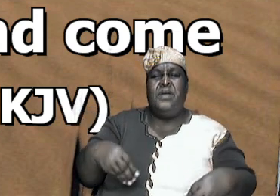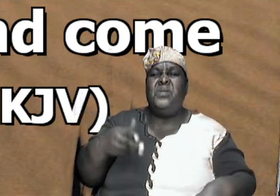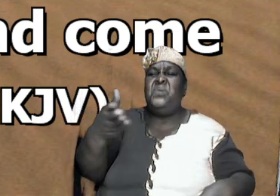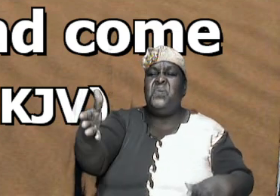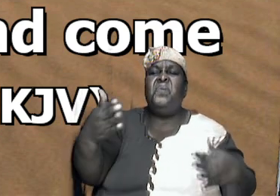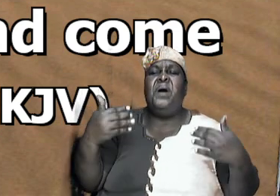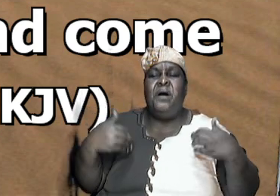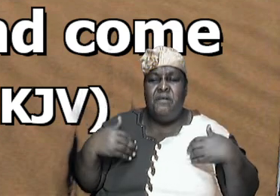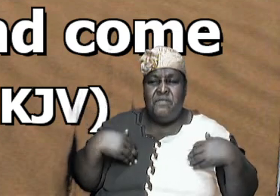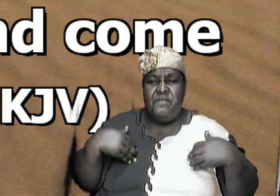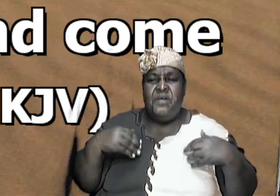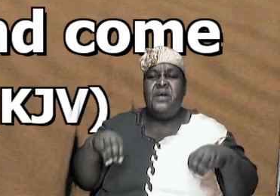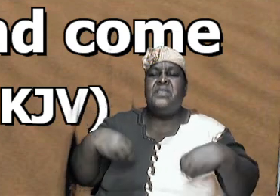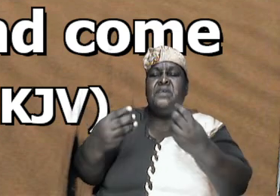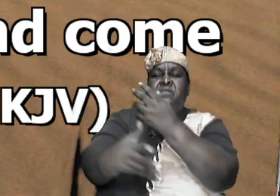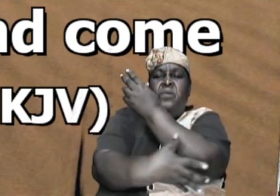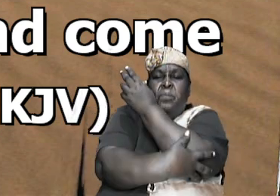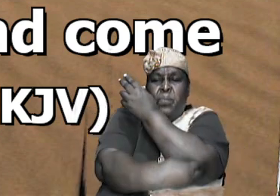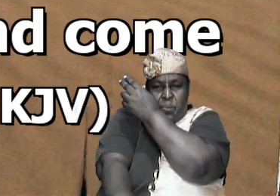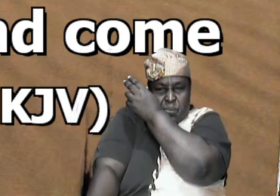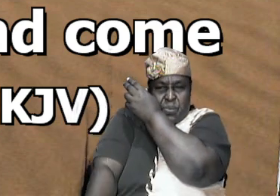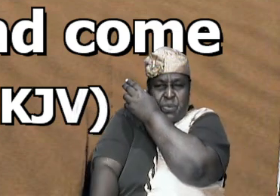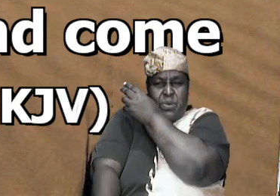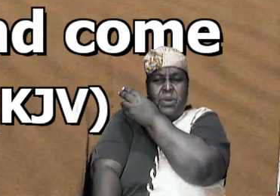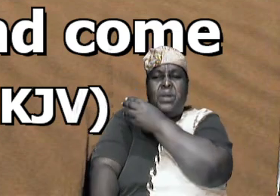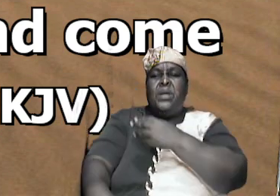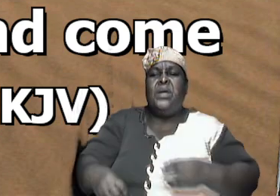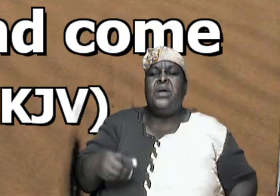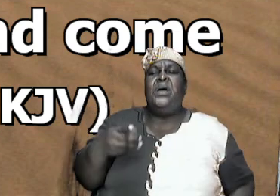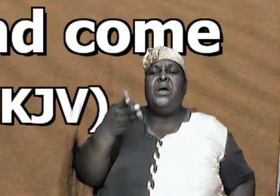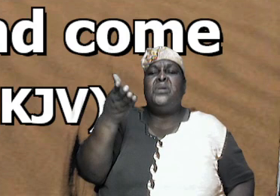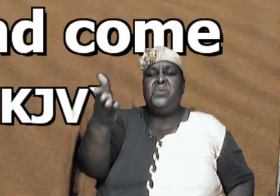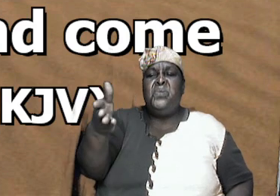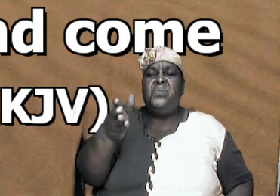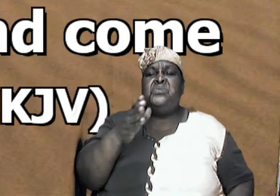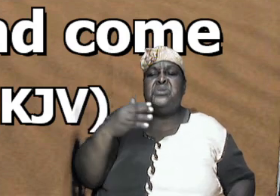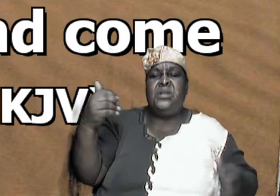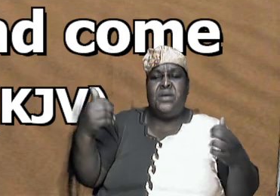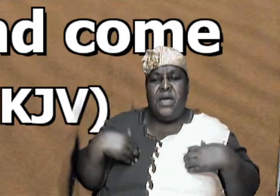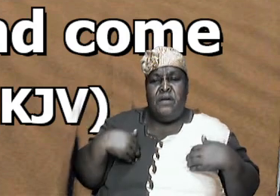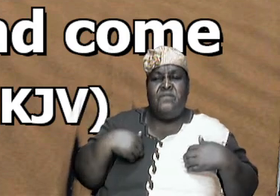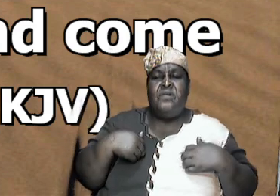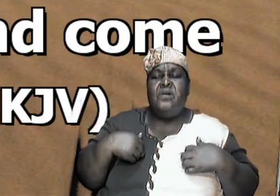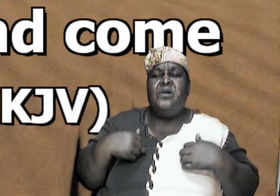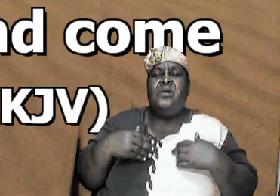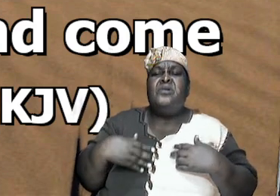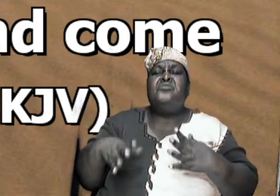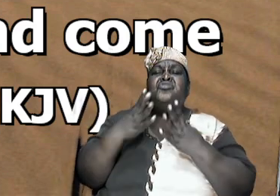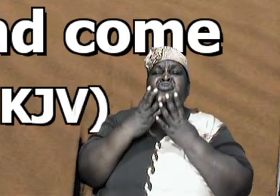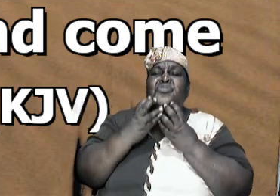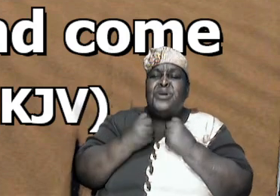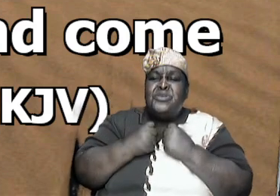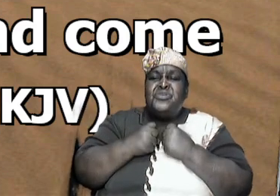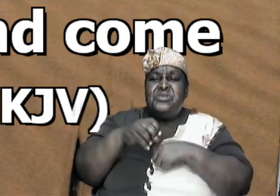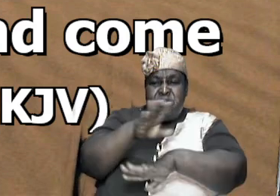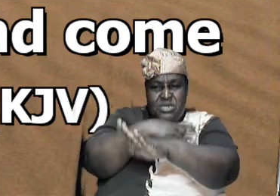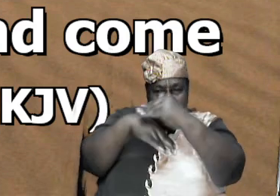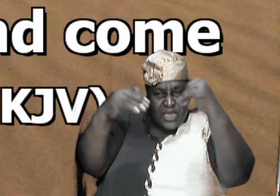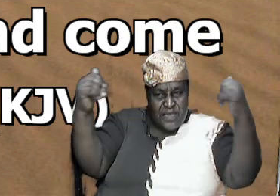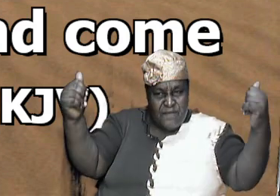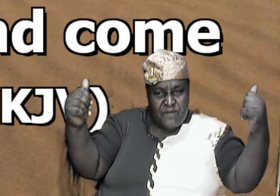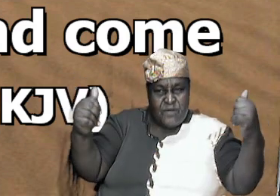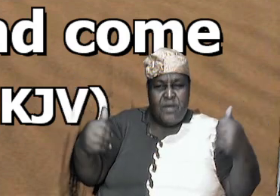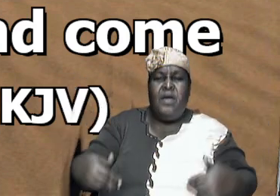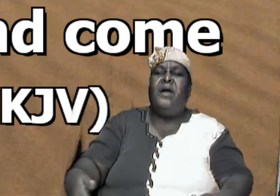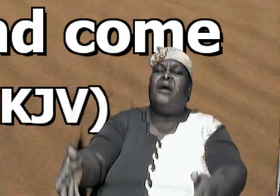go and sell that thou hast, and give to the poor, and thou shalt have treasures